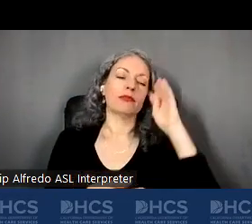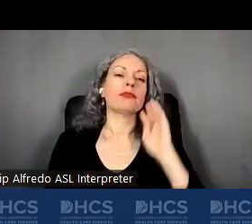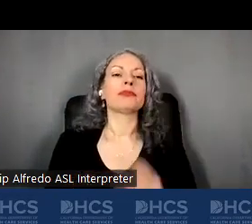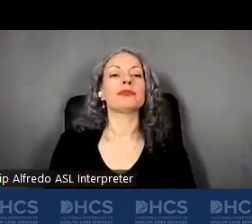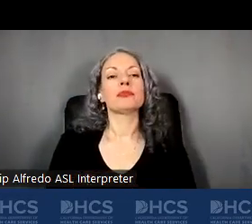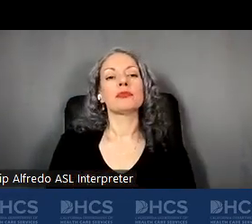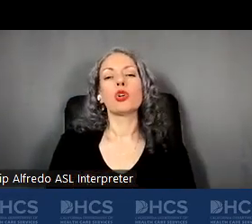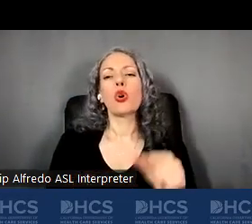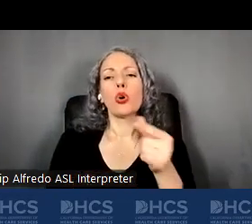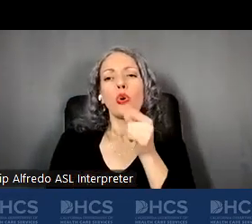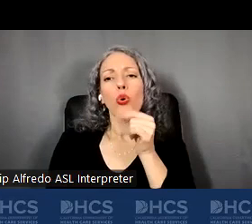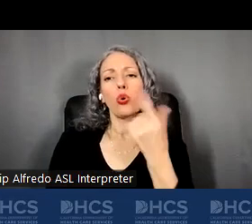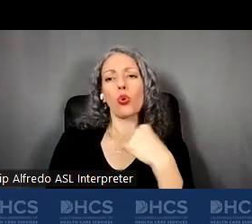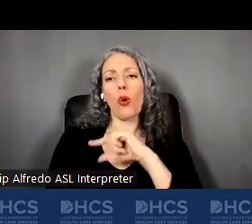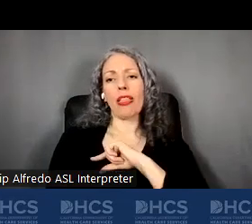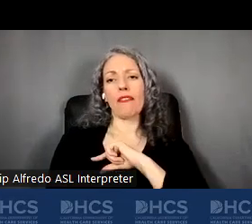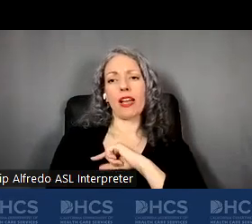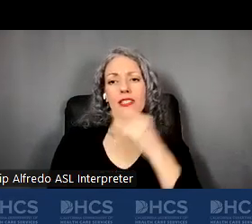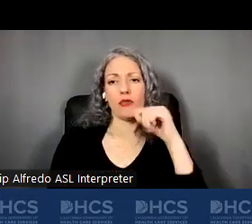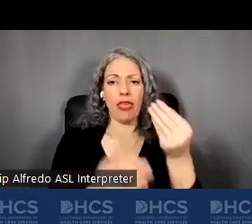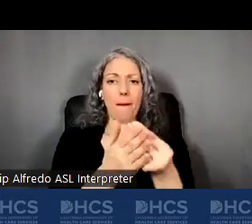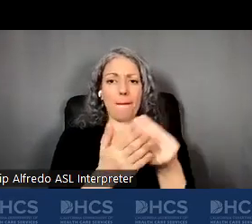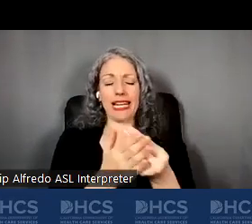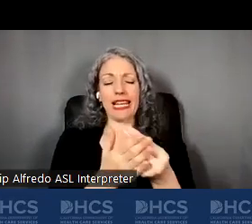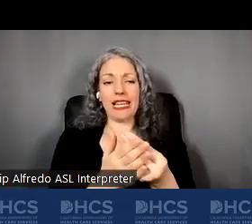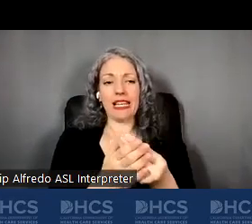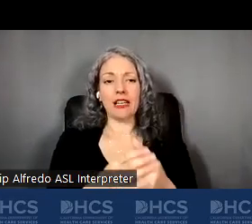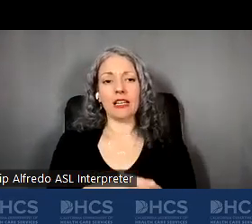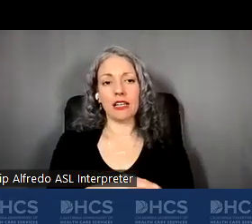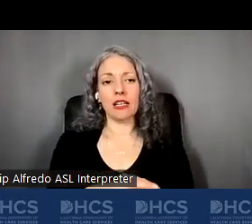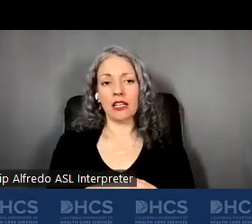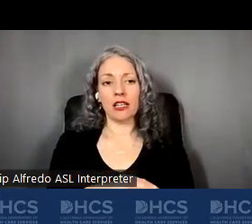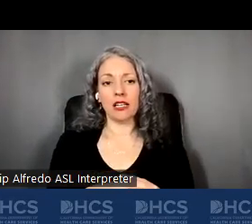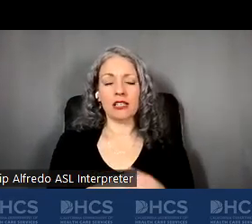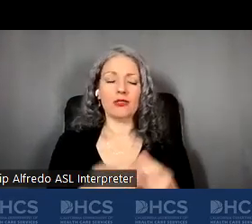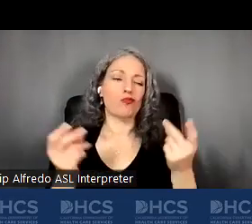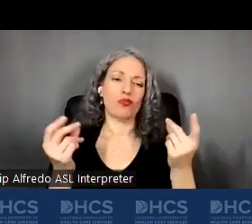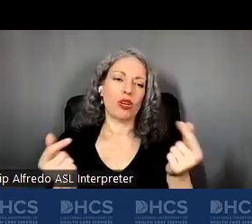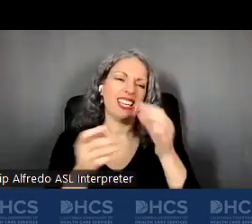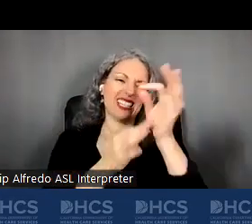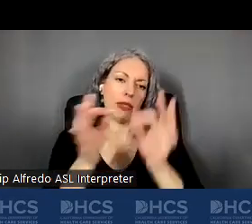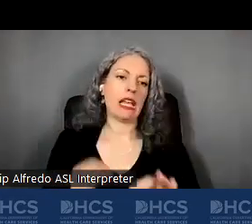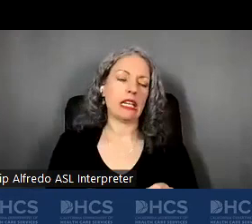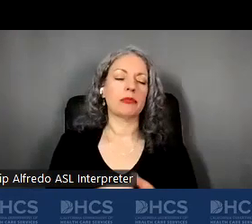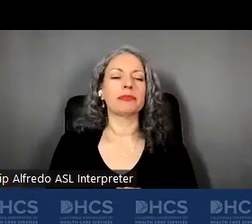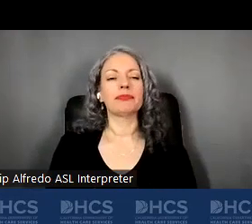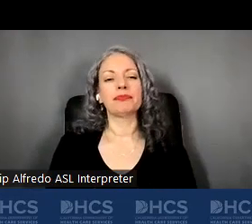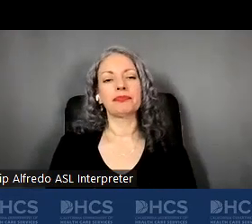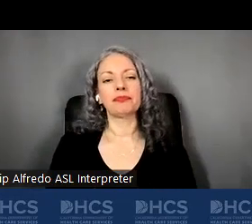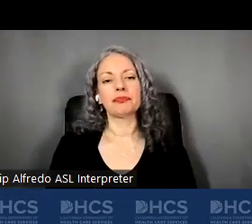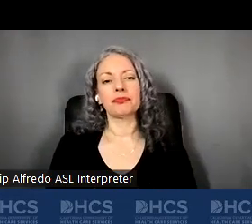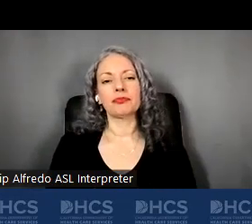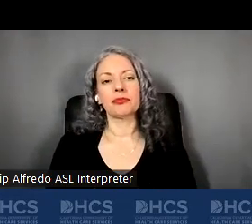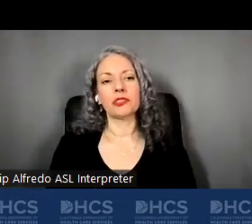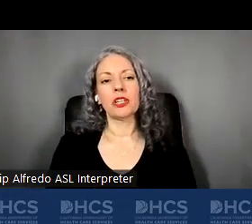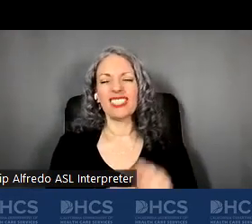who qualifies for cited funding, and just some quick tips for the round